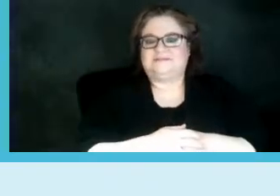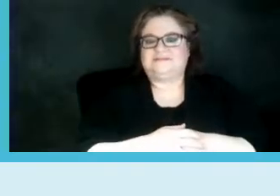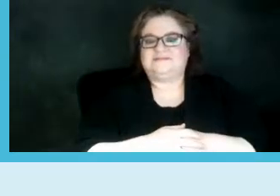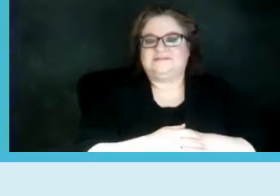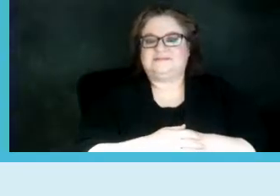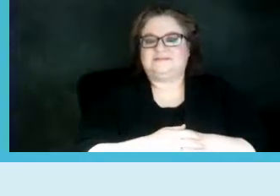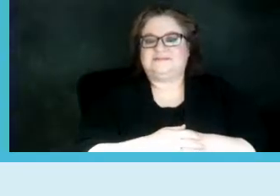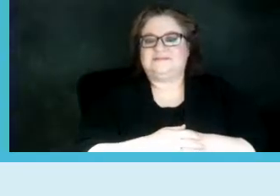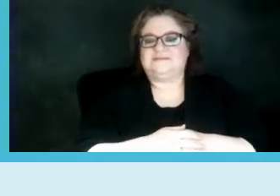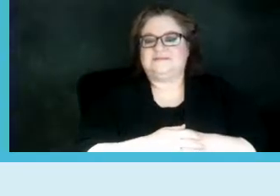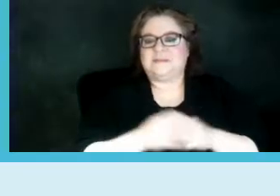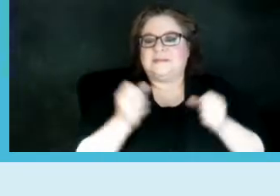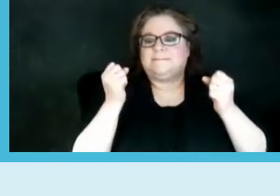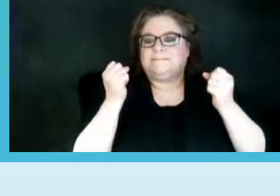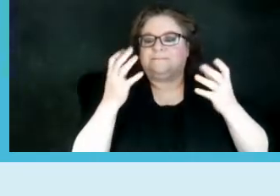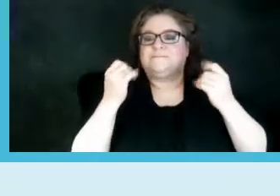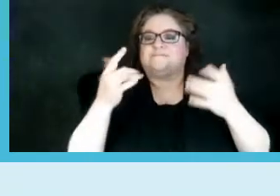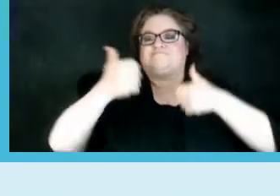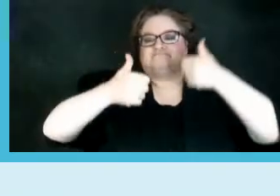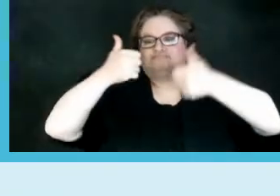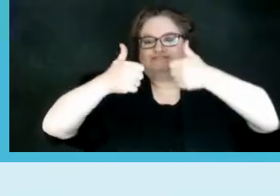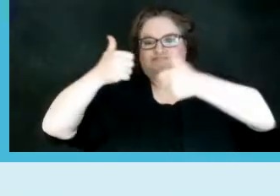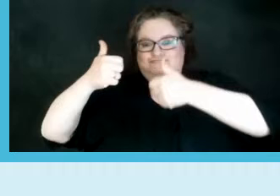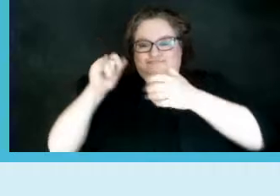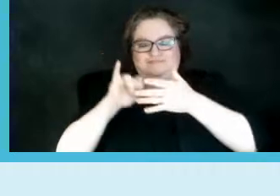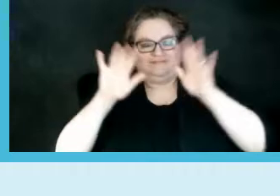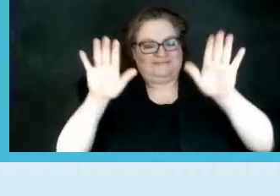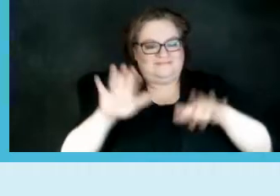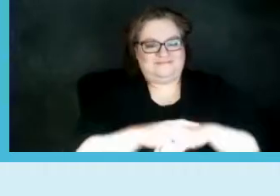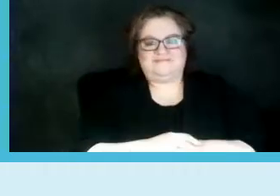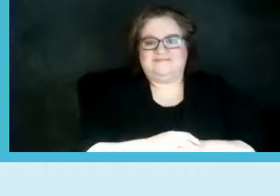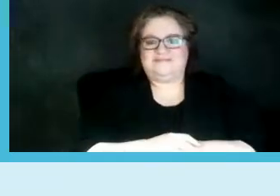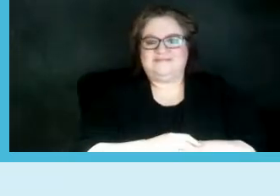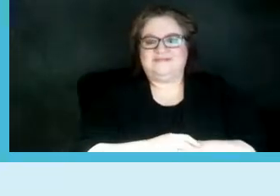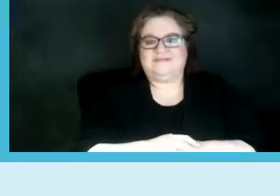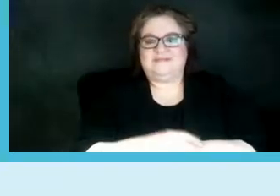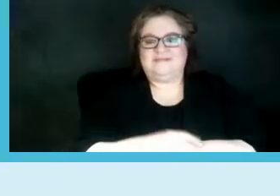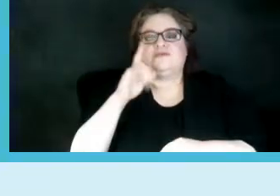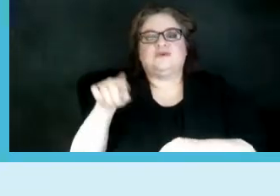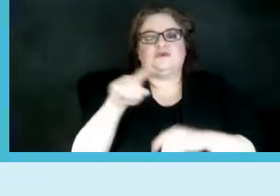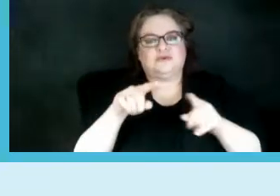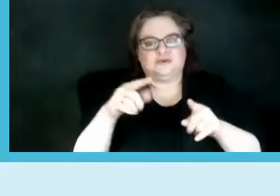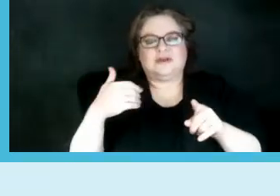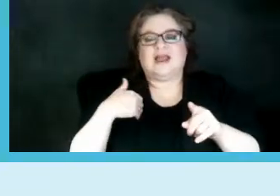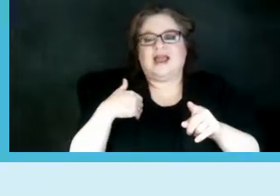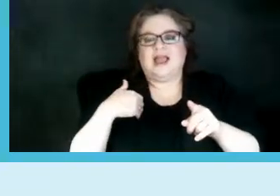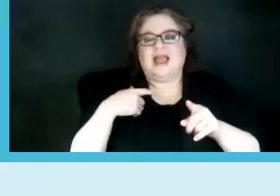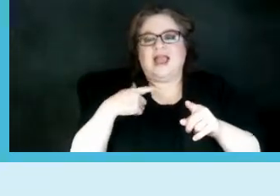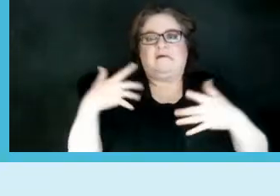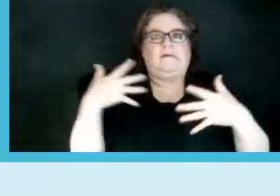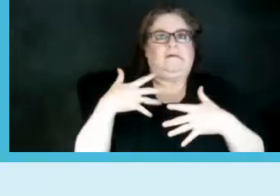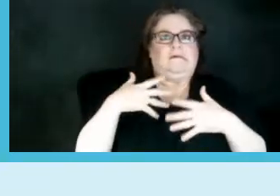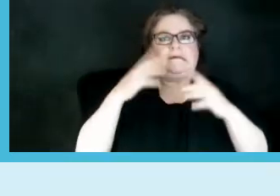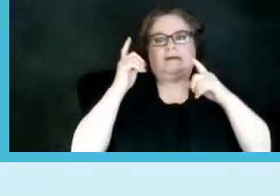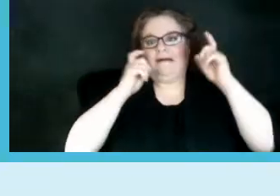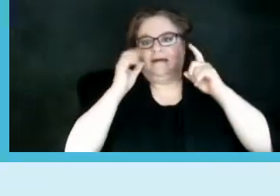All right, a lot of thumbs up, which is great. Okay, so for those of you that have the scary face or the